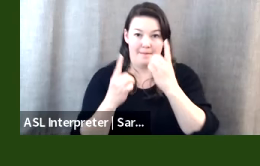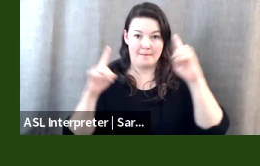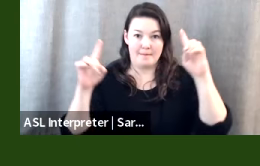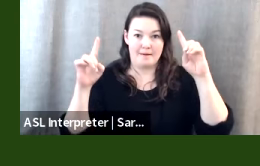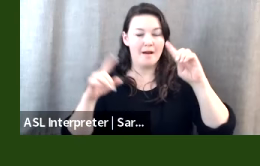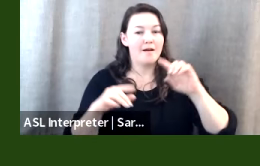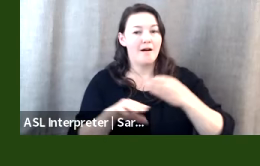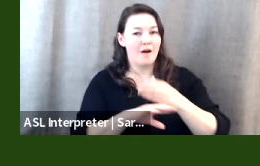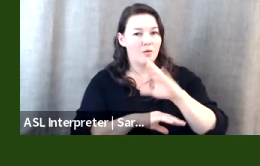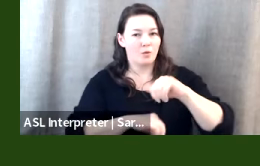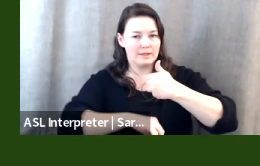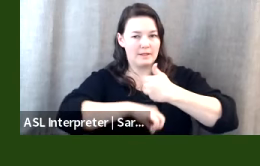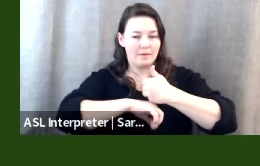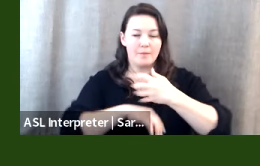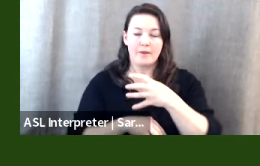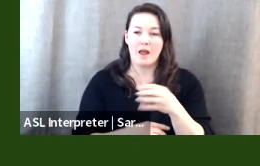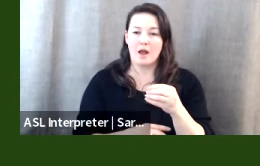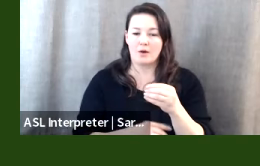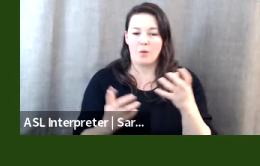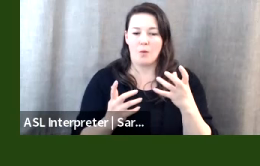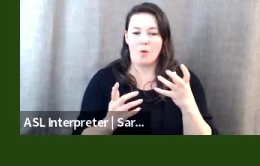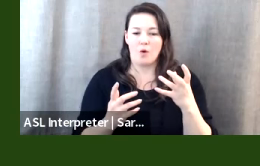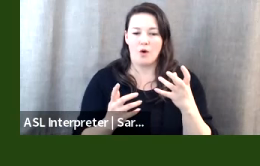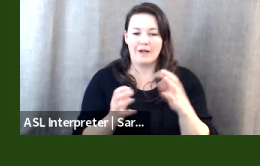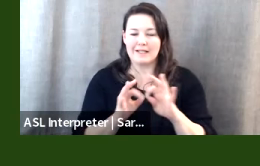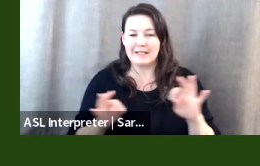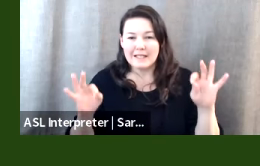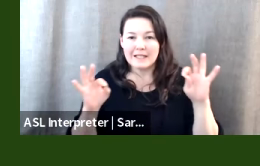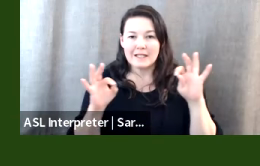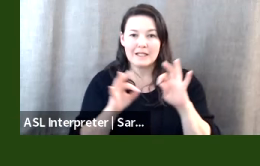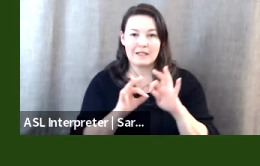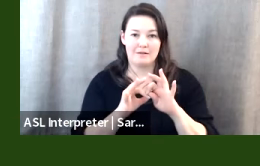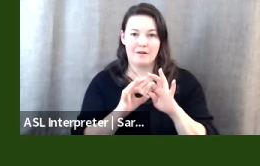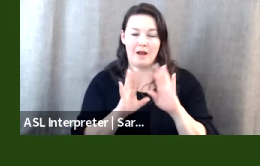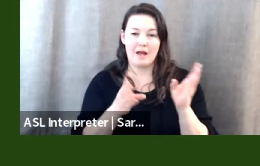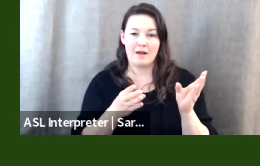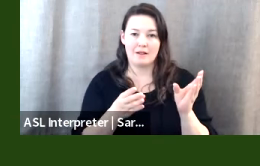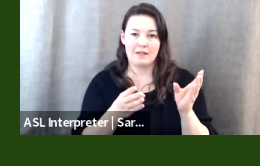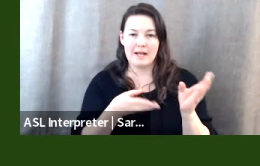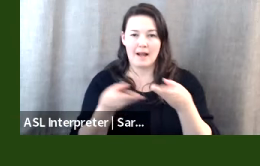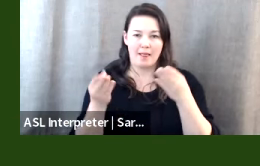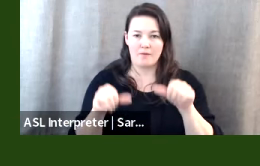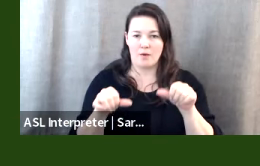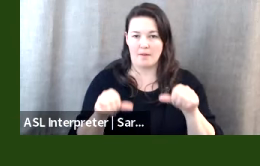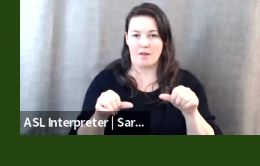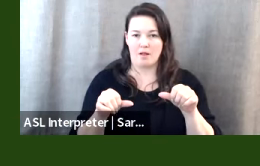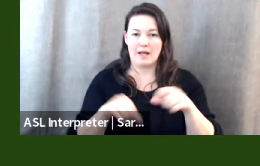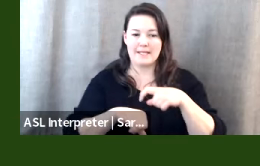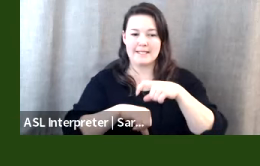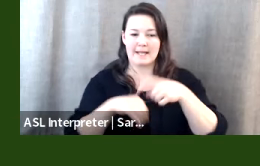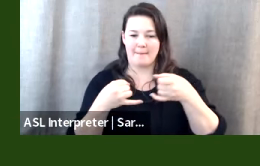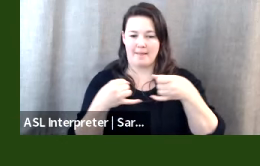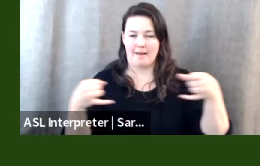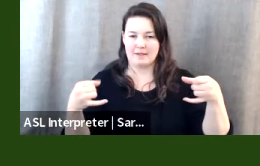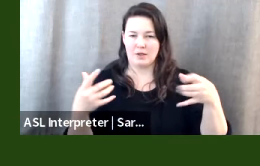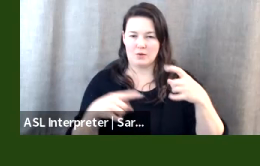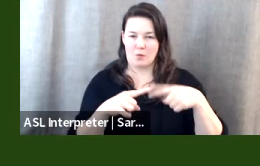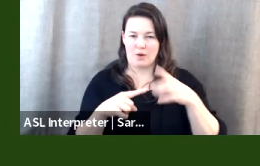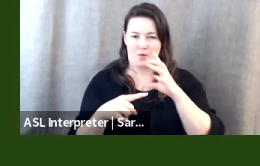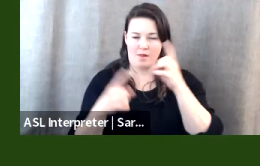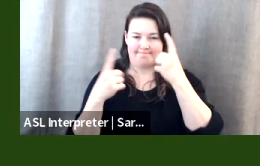it, and then what are the key deliverable timelines for us for the implementation as well. Entonces queremos realmente